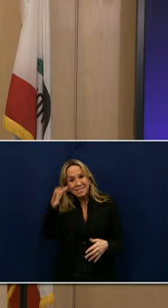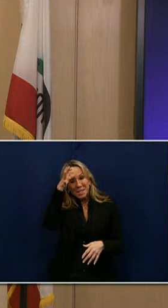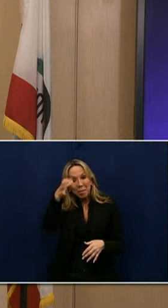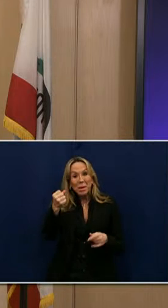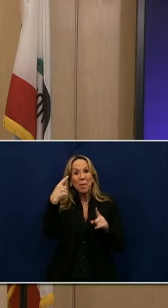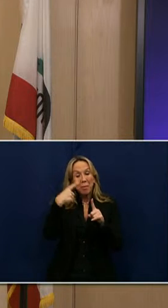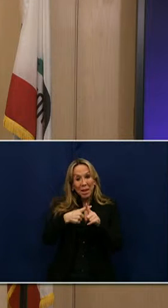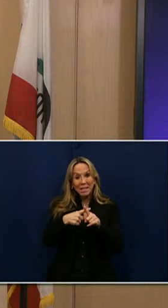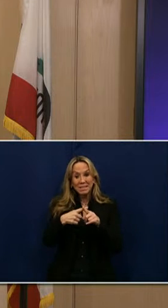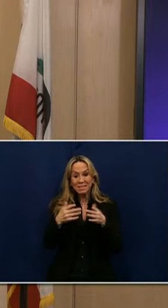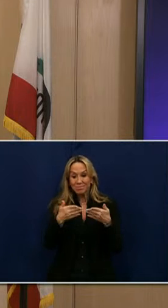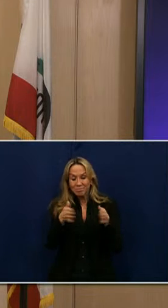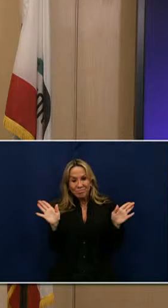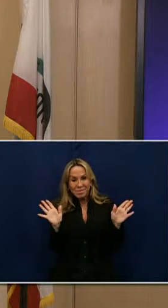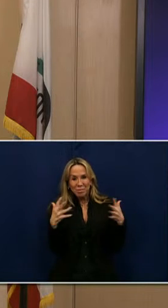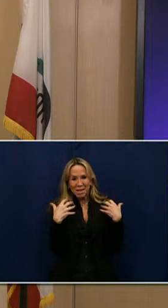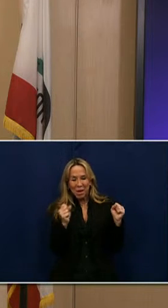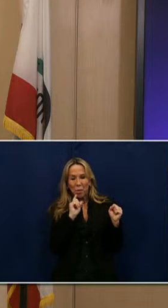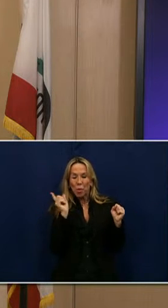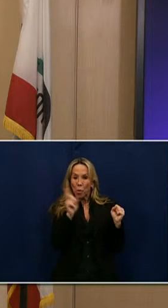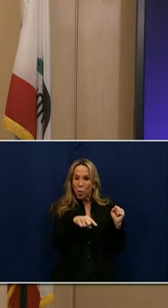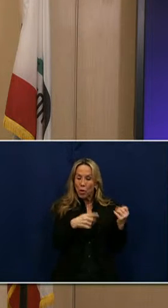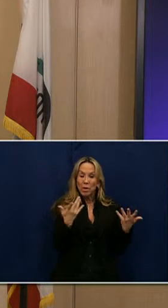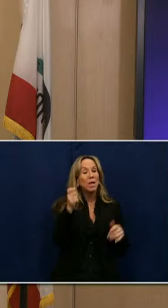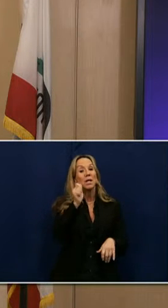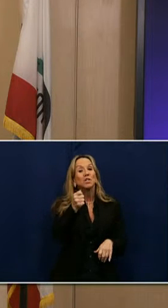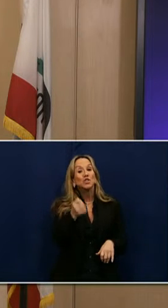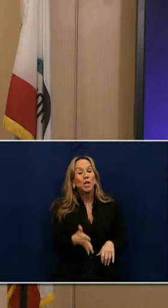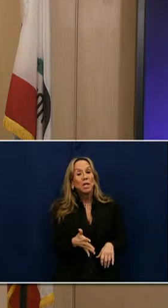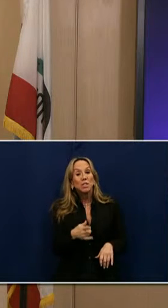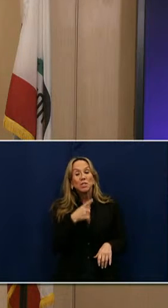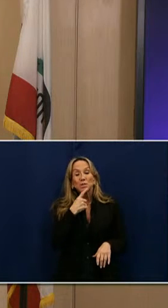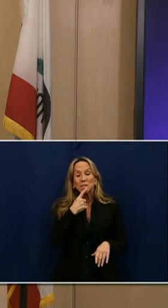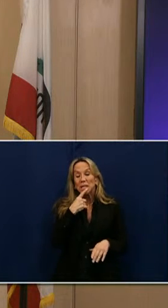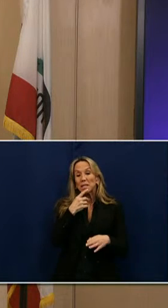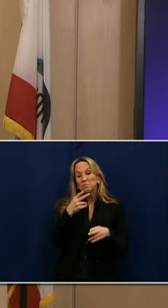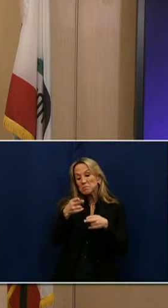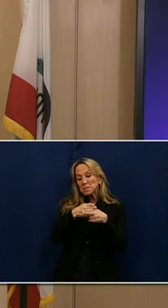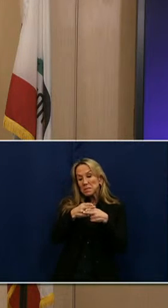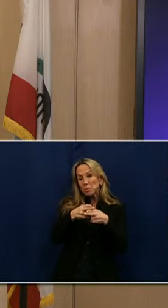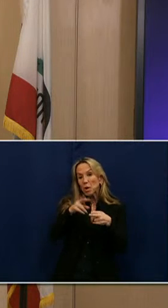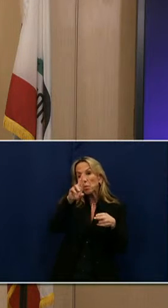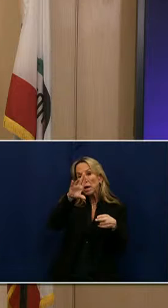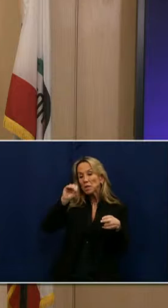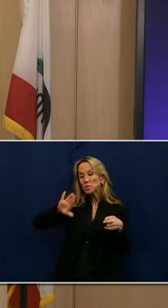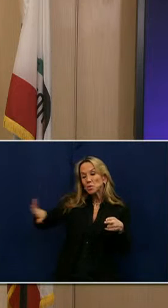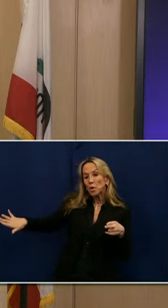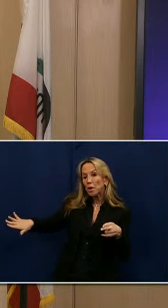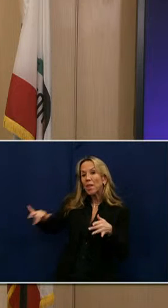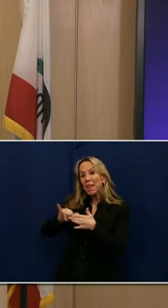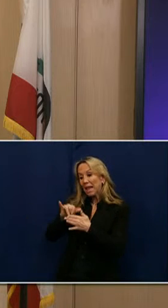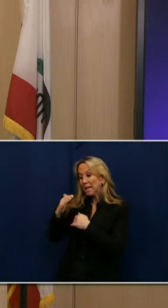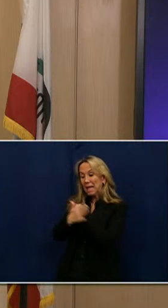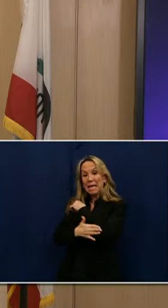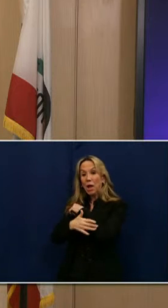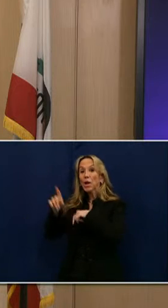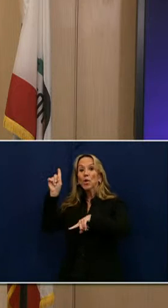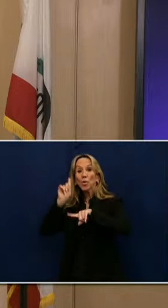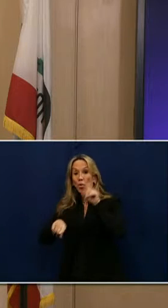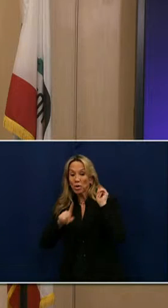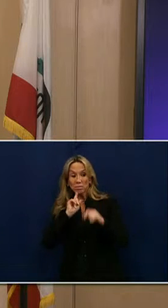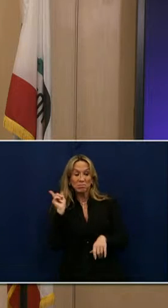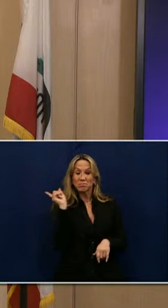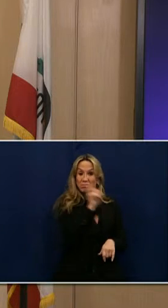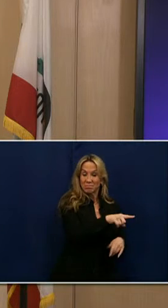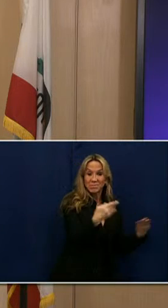health order. A judge overruled us. A judge issued a temporary restraining order on the county, barring our enforcement of our